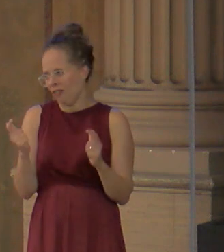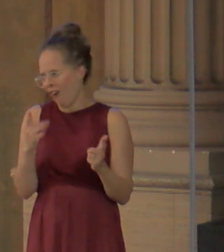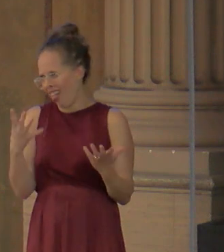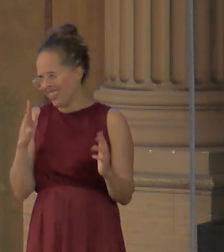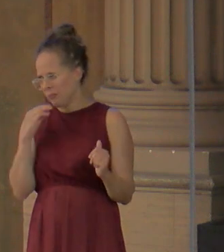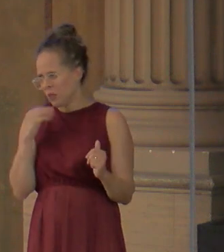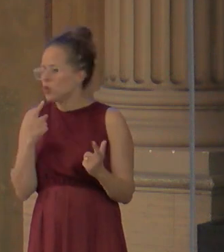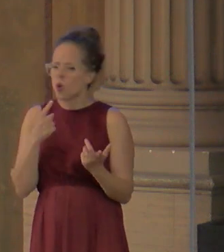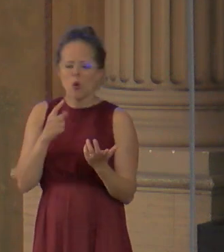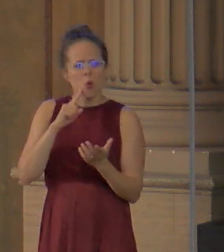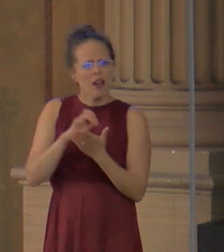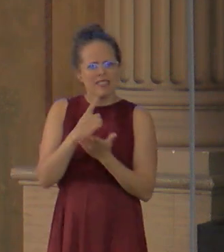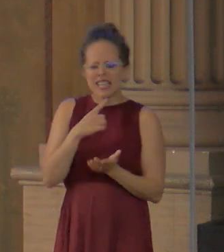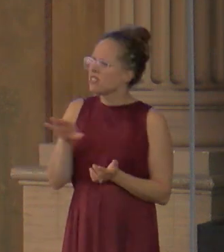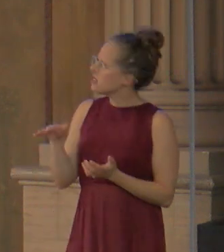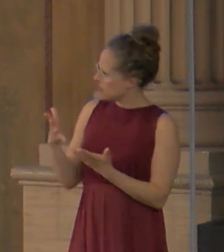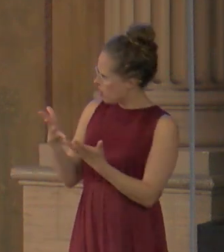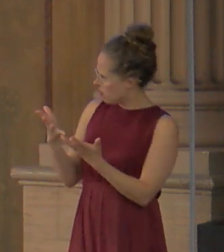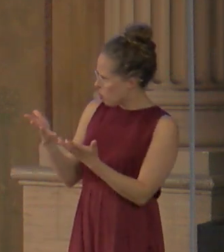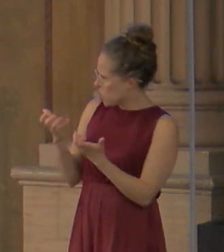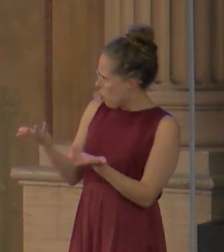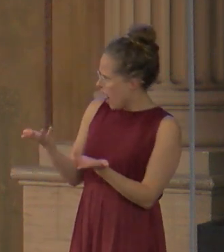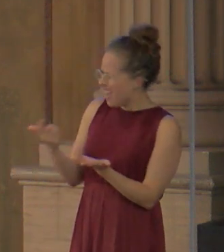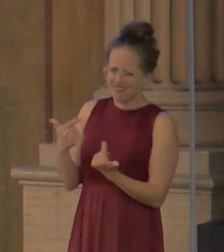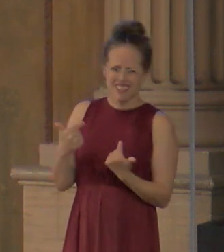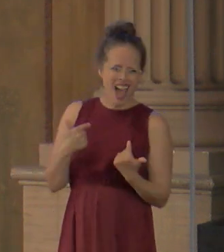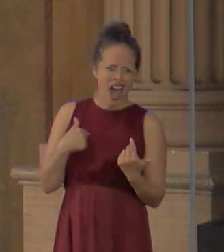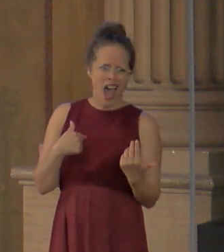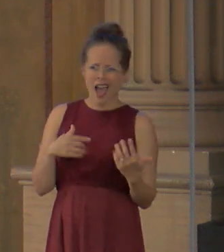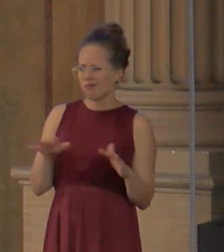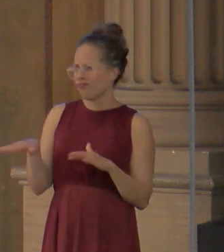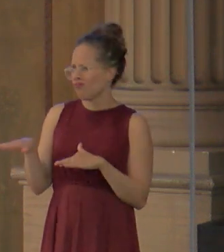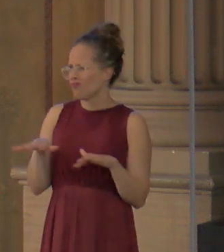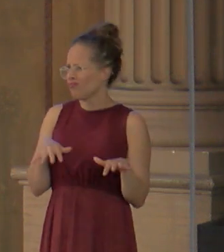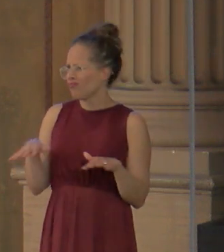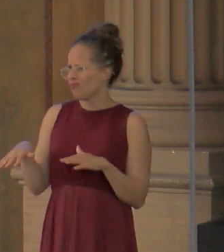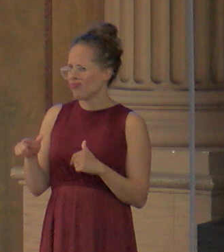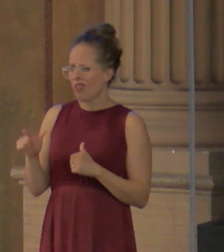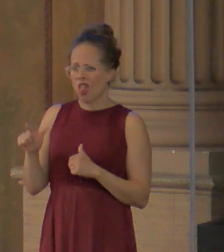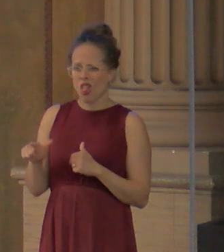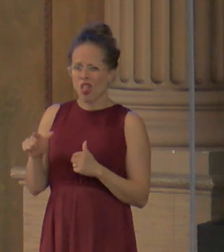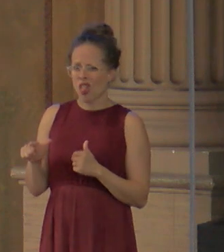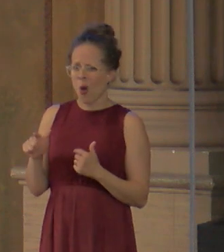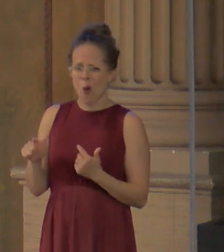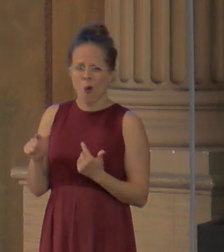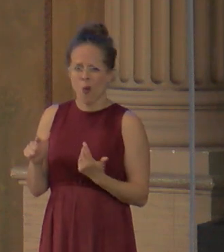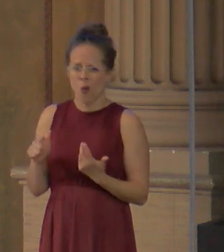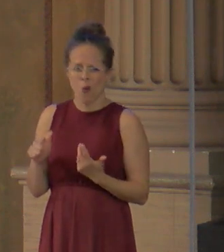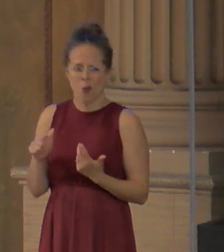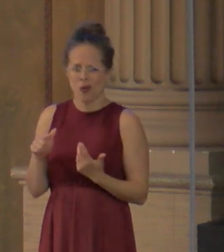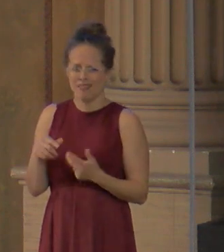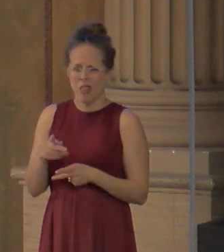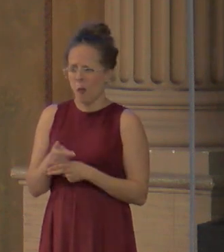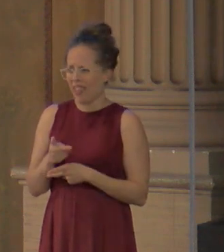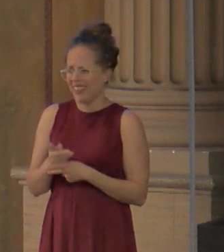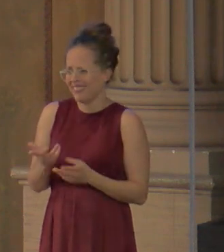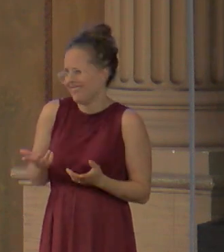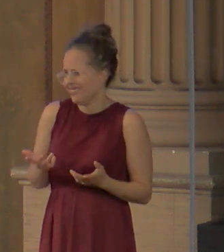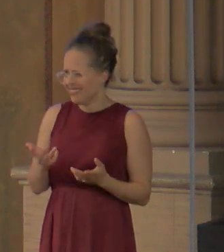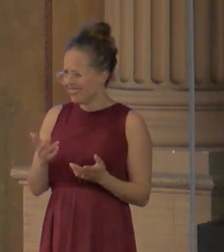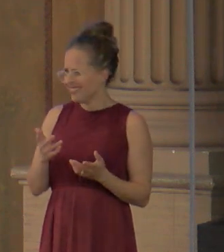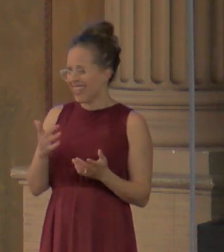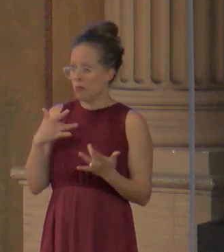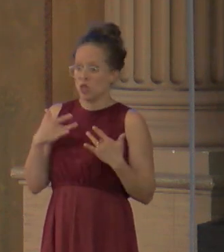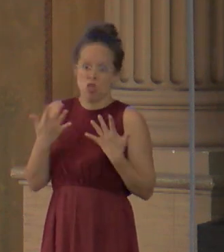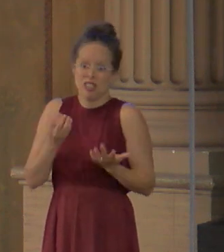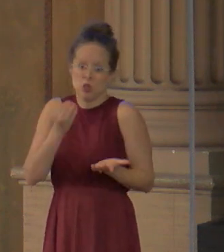you want? And I'm pretty low maintenance. I have a real low standard for food. I'm happy just to eat. I'm just thrilled. And